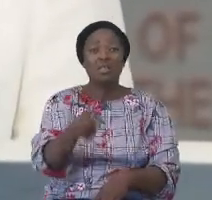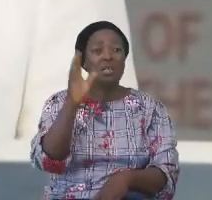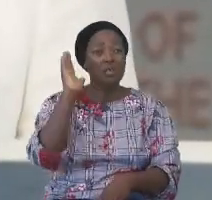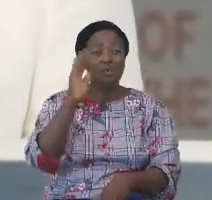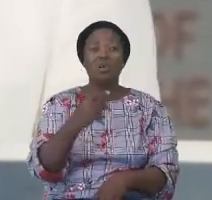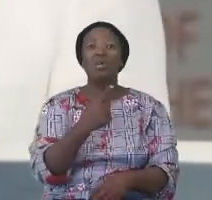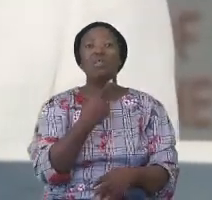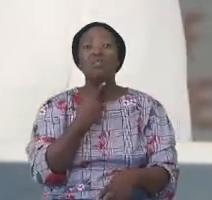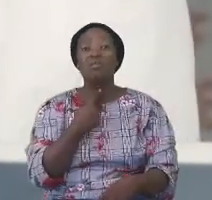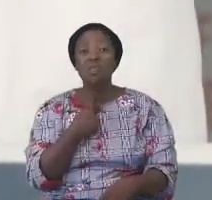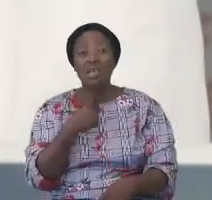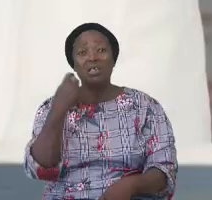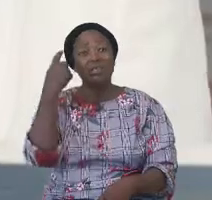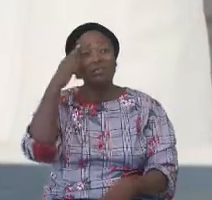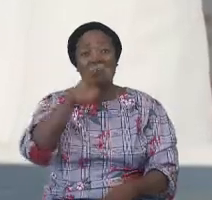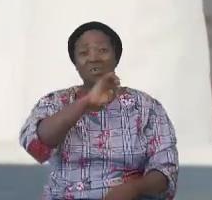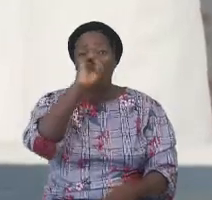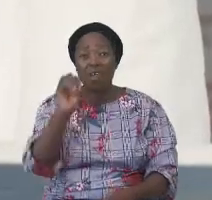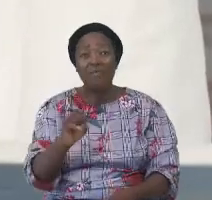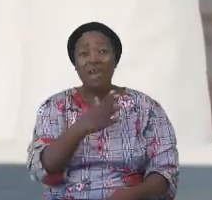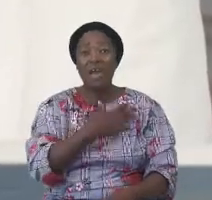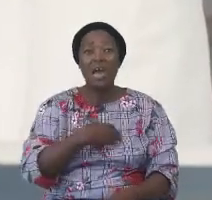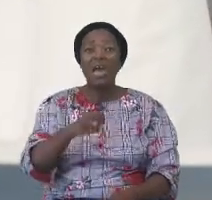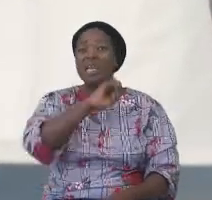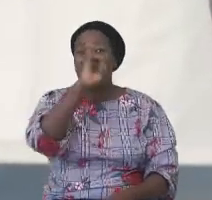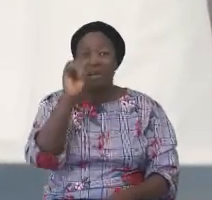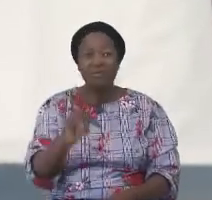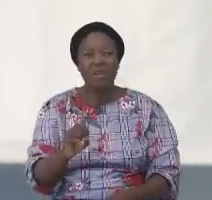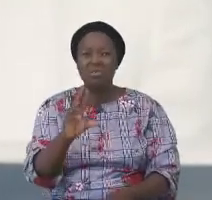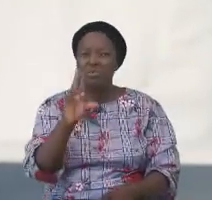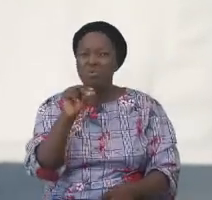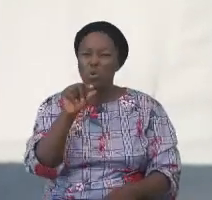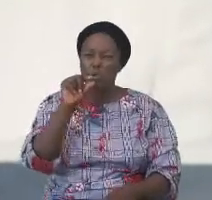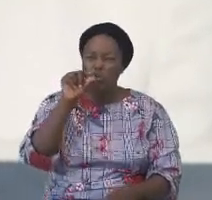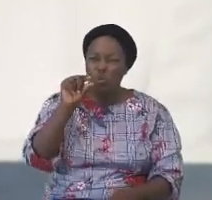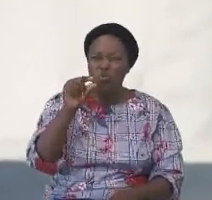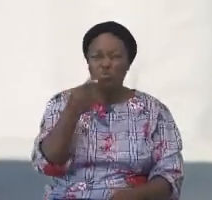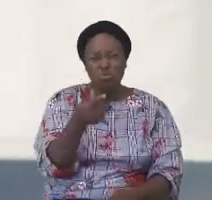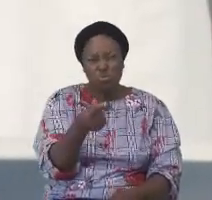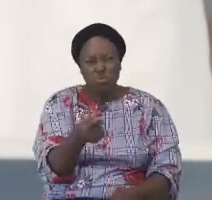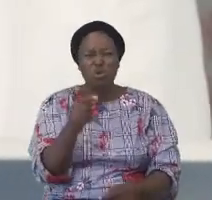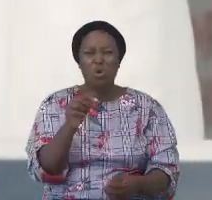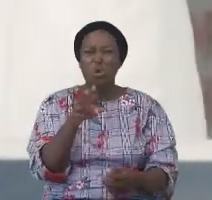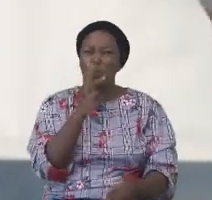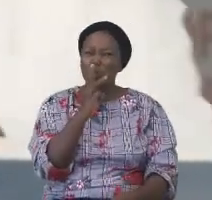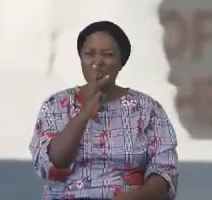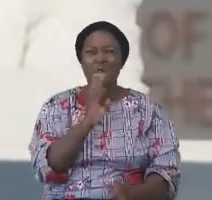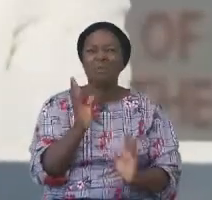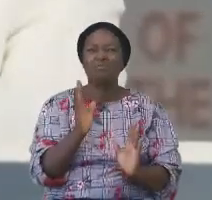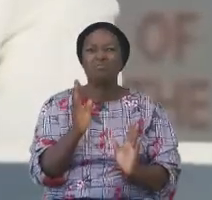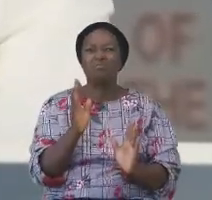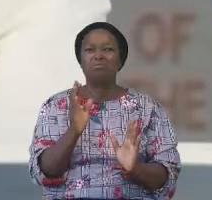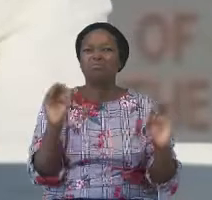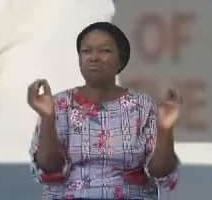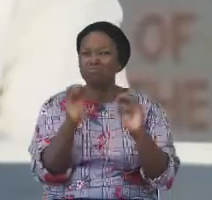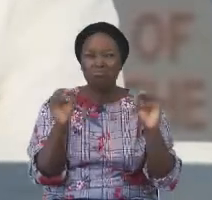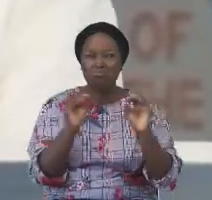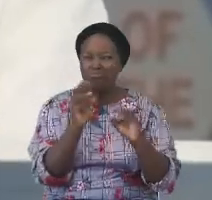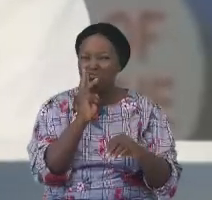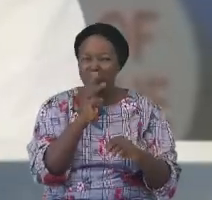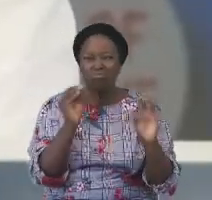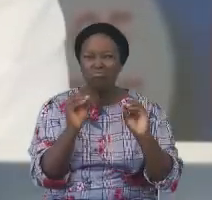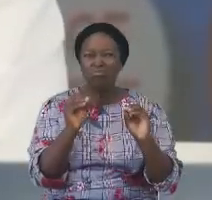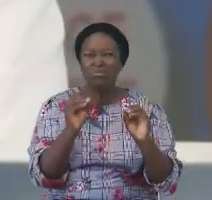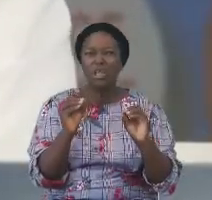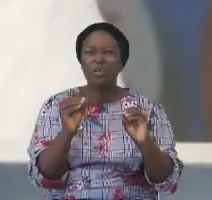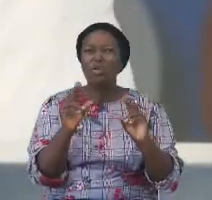now there was thirst forever and ever and there'll be no drop of